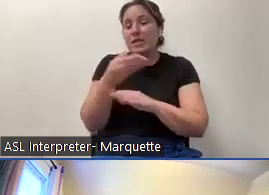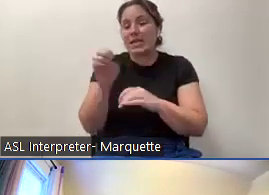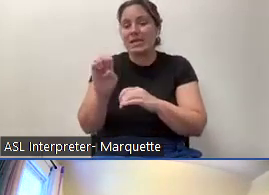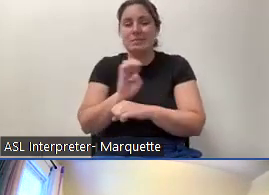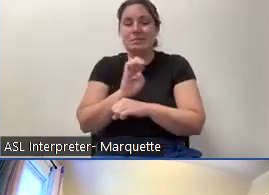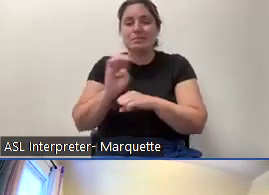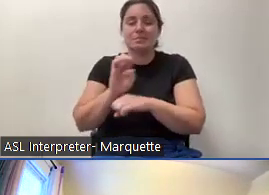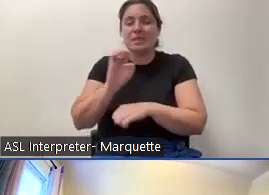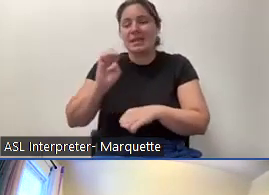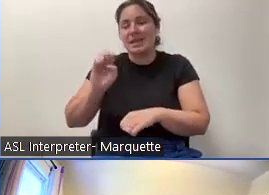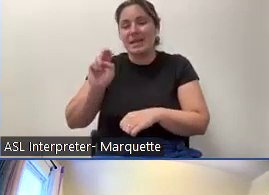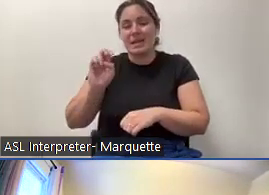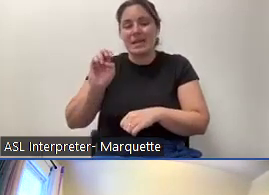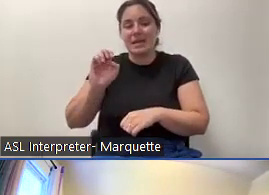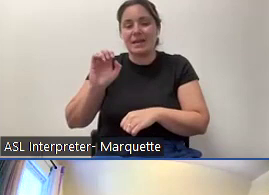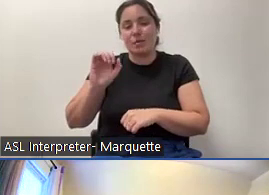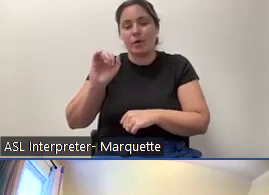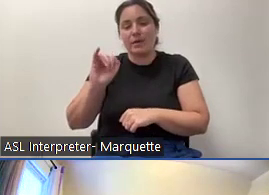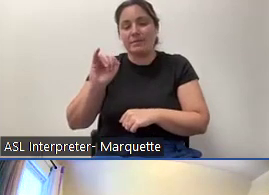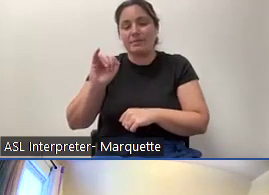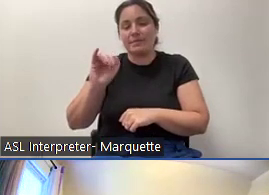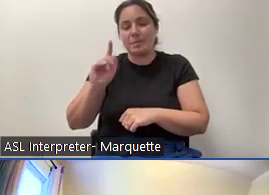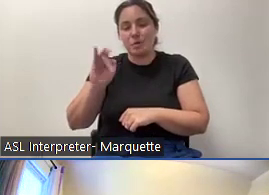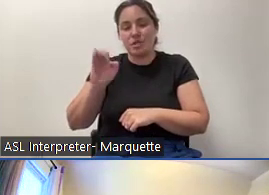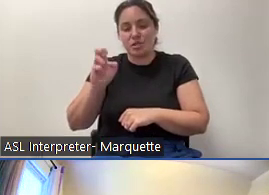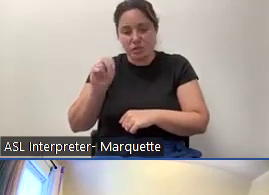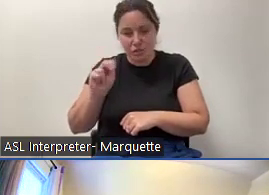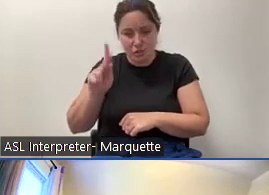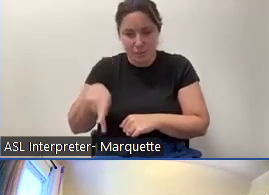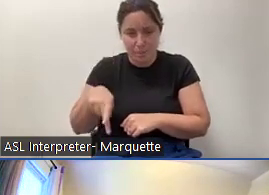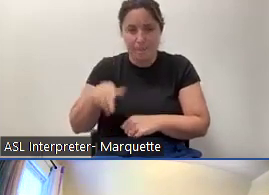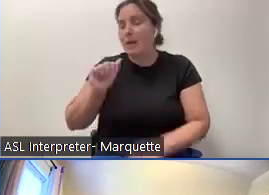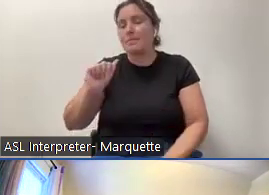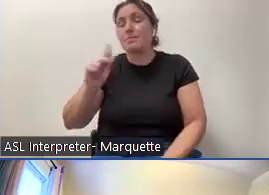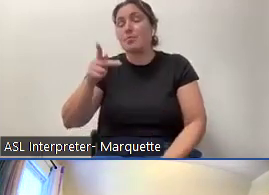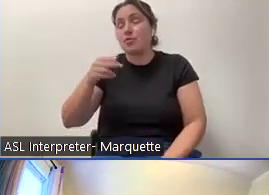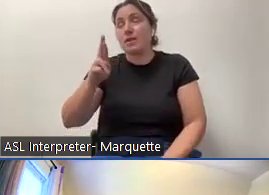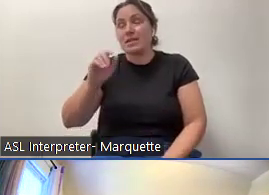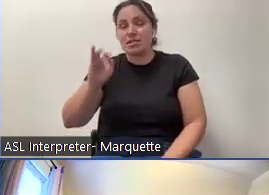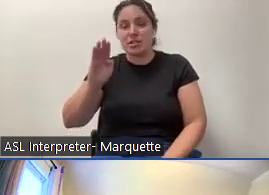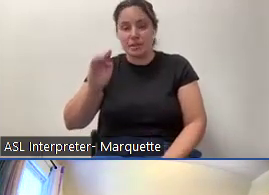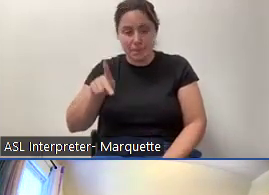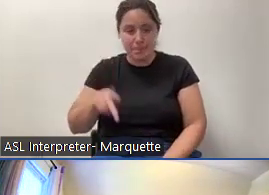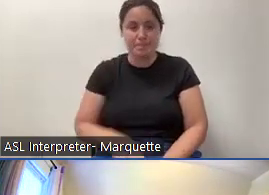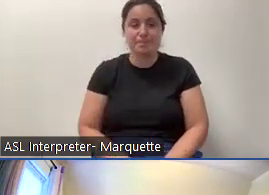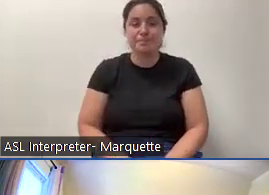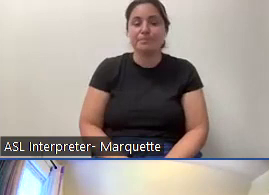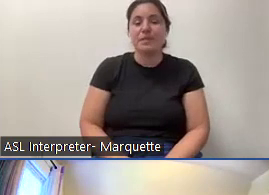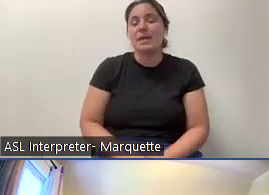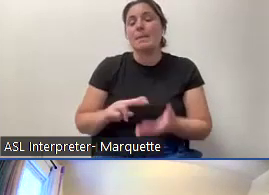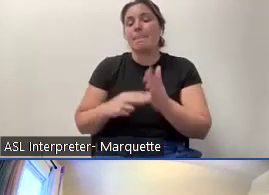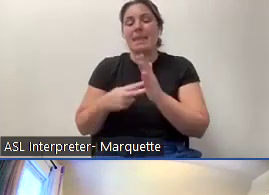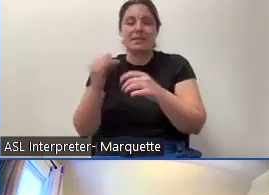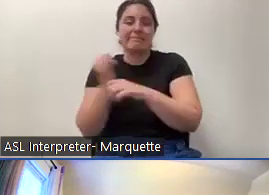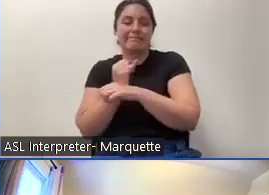right? Other times a person may just want to go into a computer lab and work, you know, in